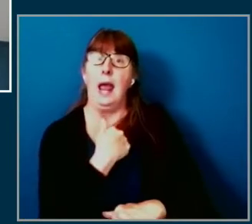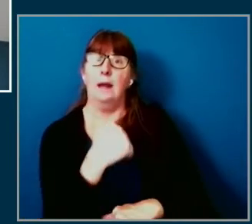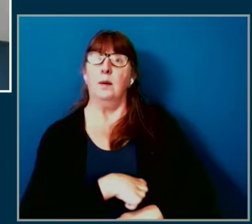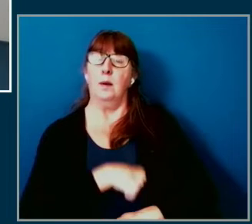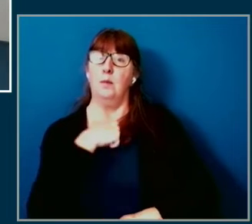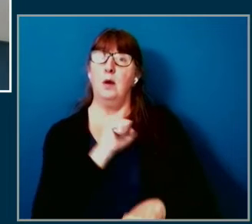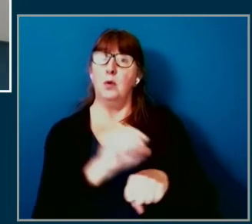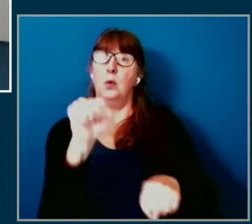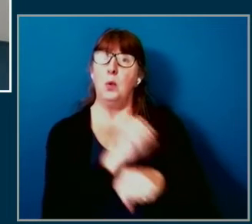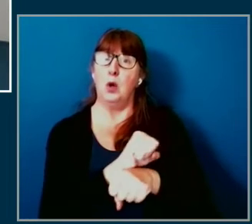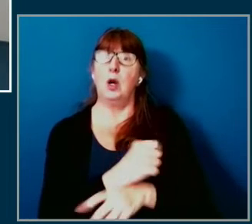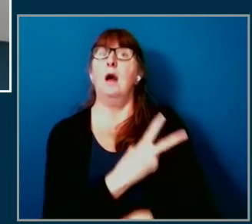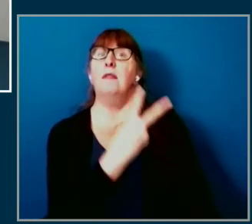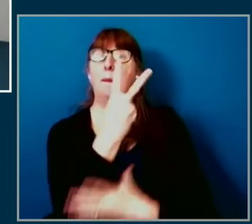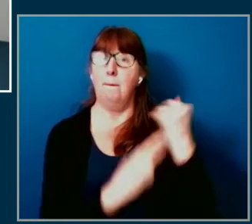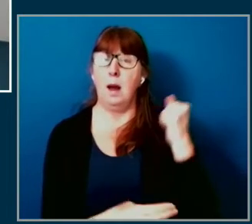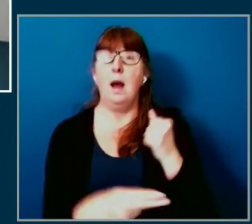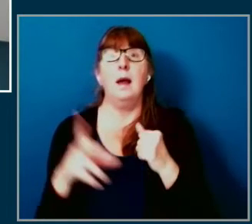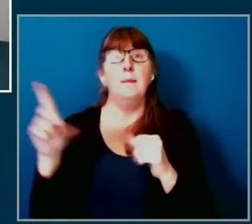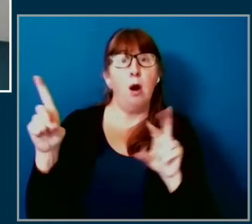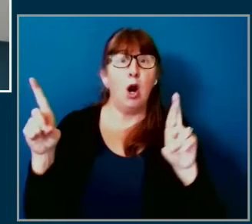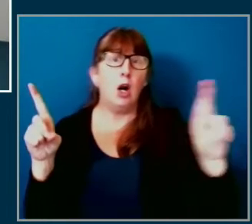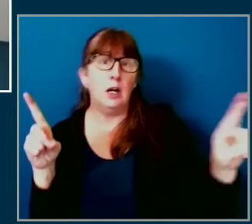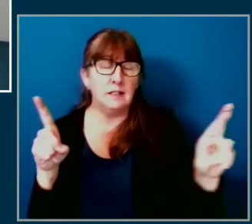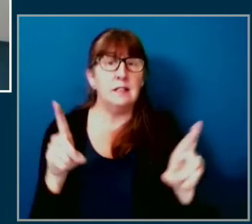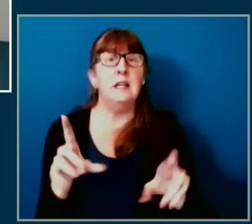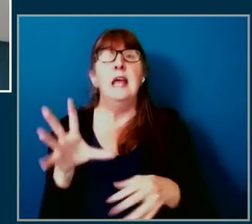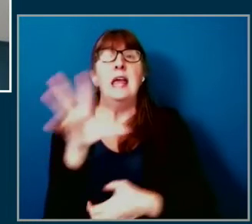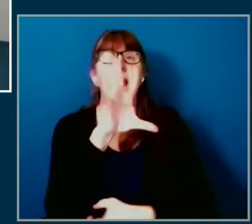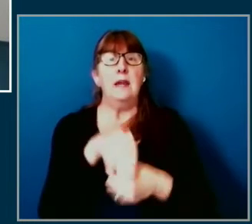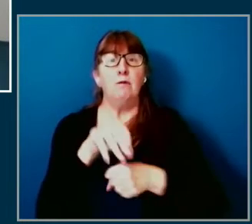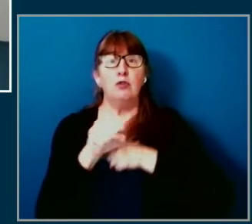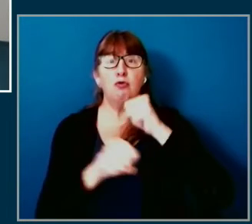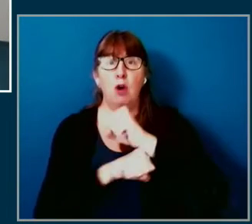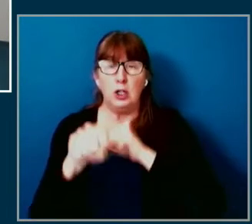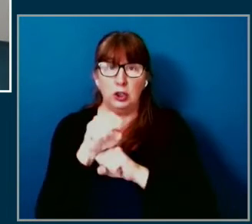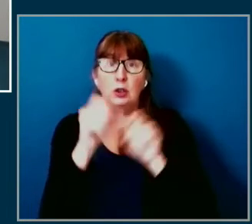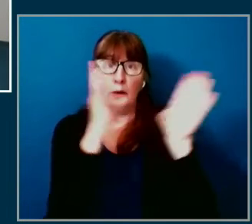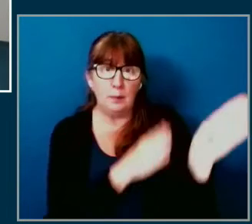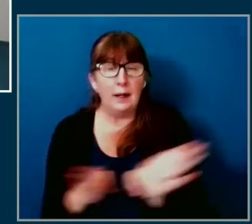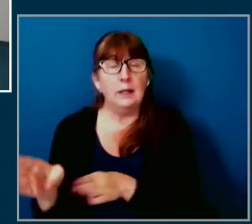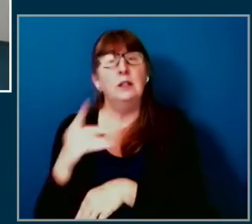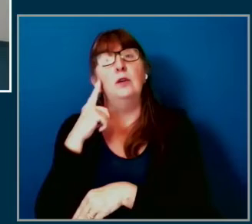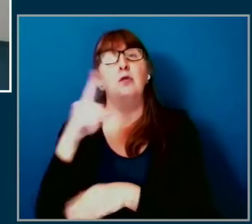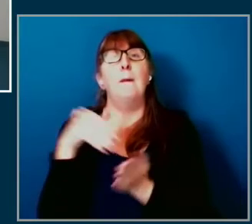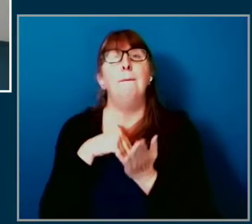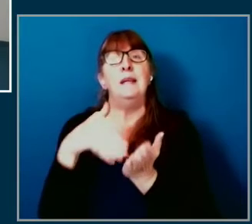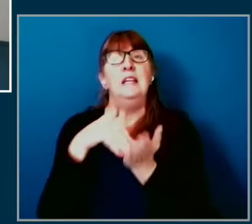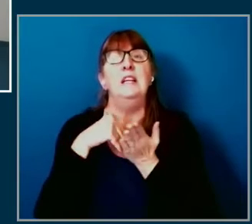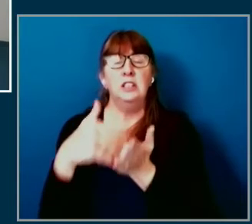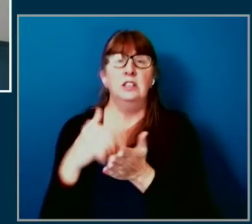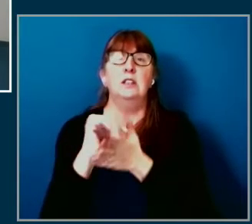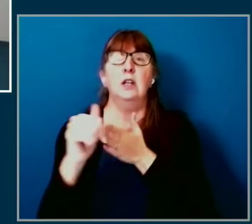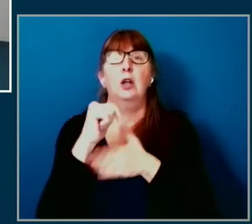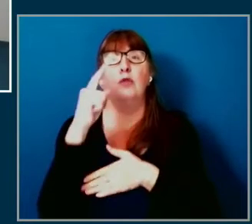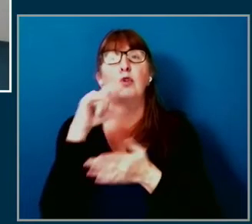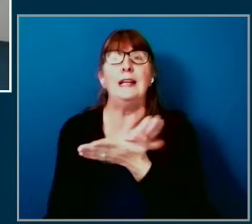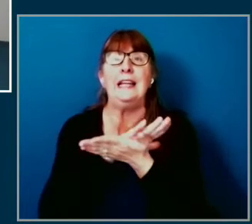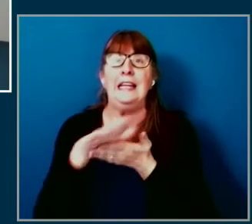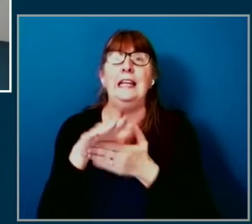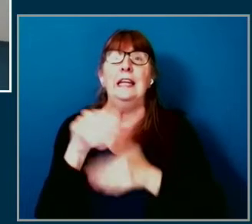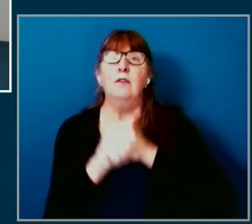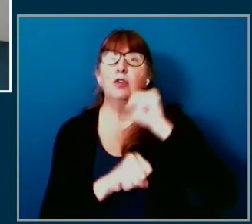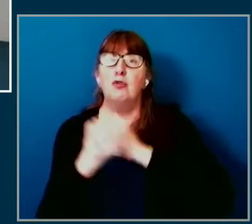bipartisan infrastructure package, which is delivering billions of dollars for clean infrastructure and creating